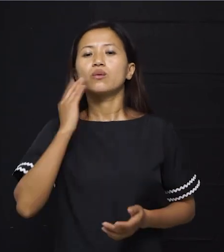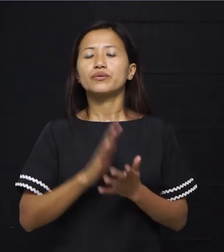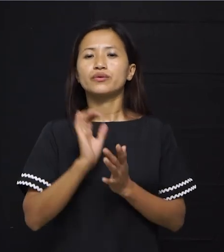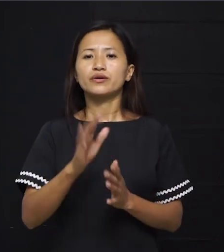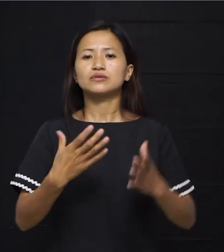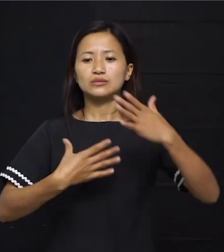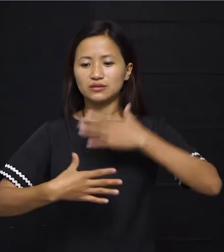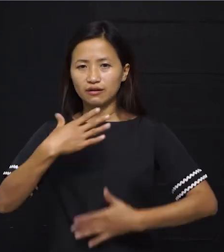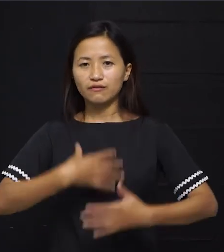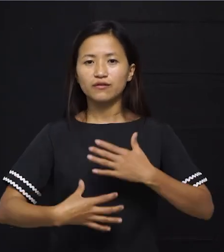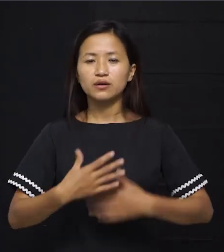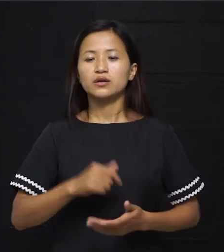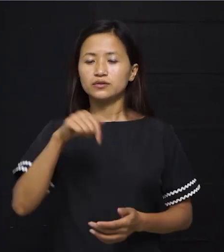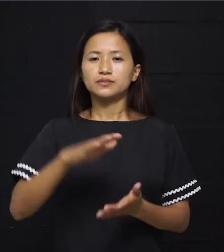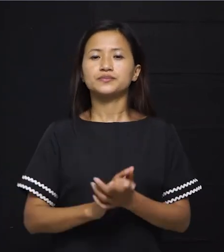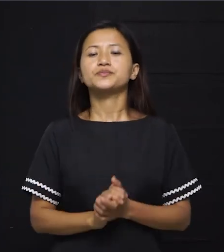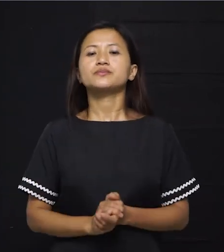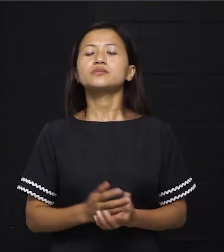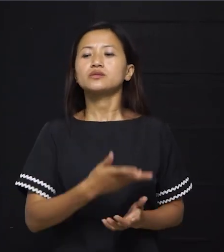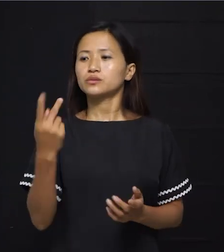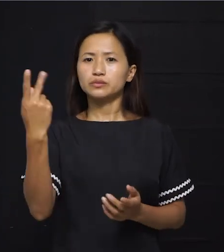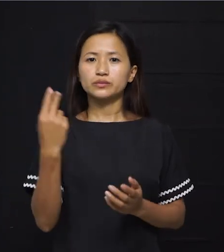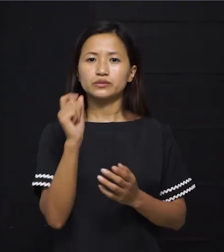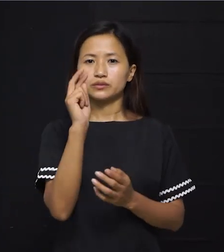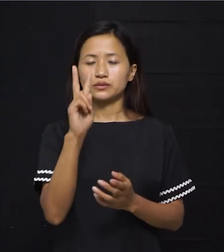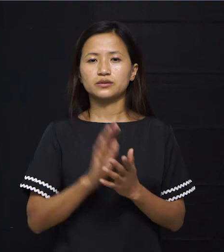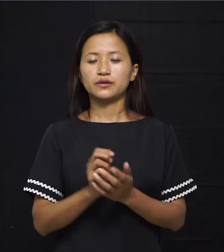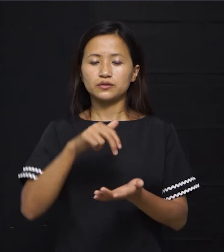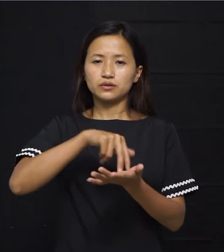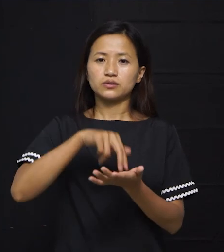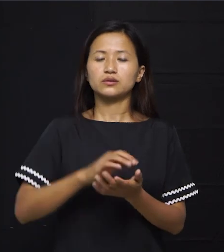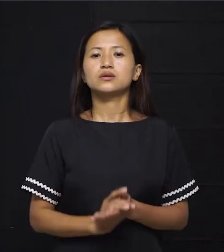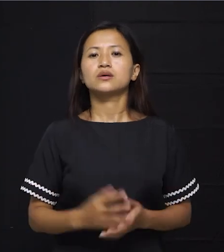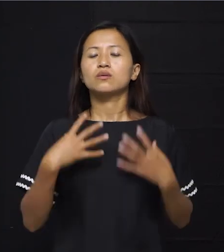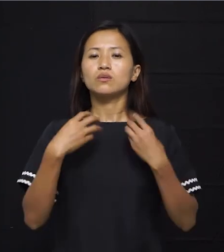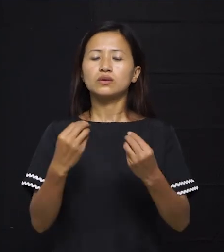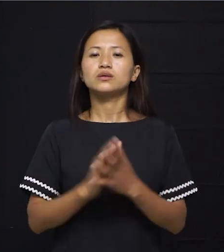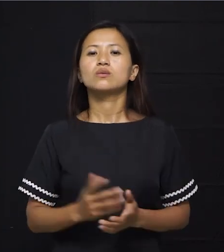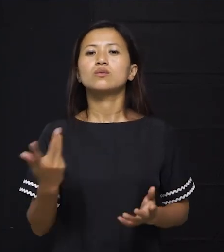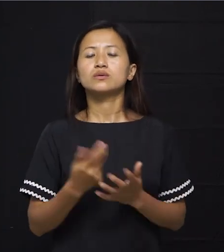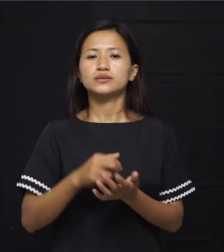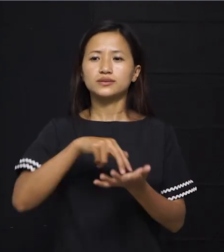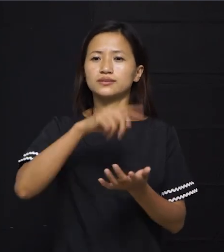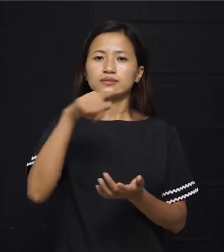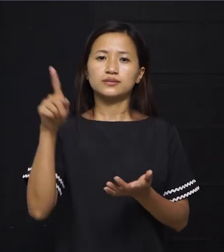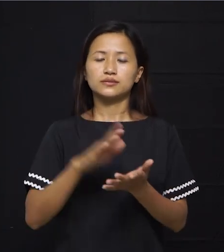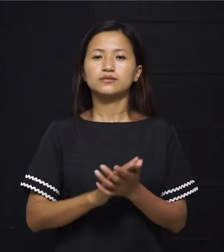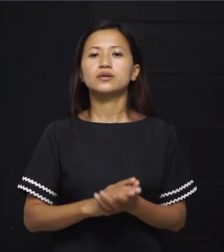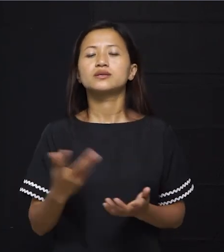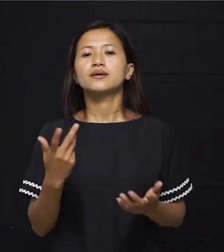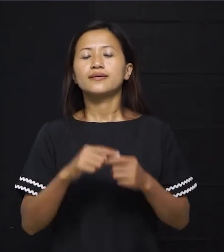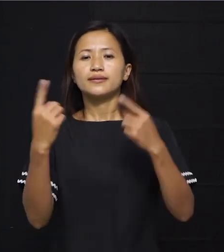to suffer. But these two persons, though they have to stand against what they want, they stood for what is right, and at the end,